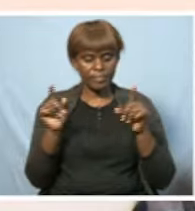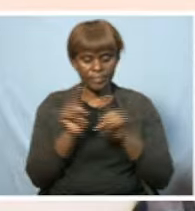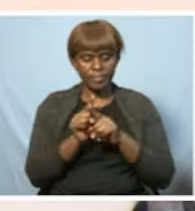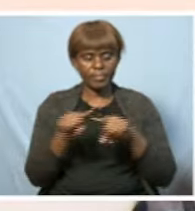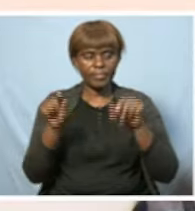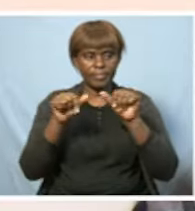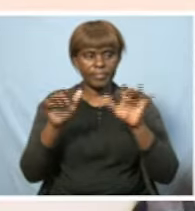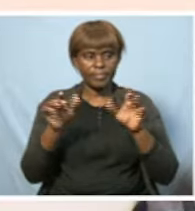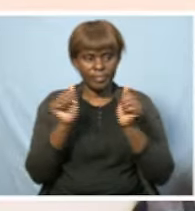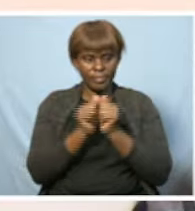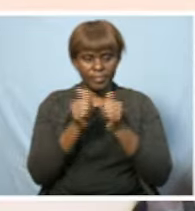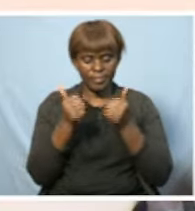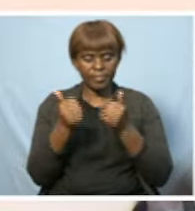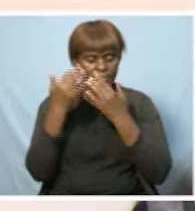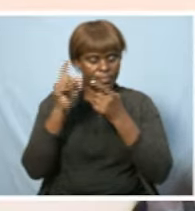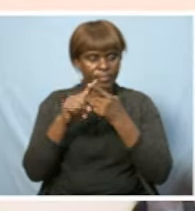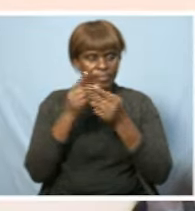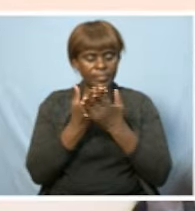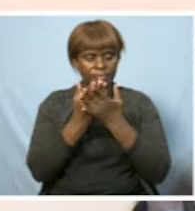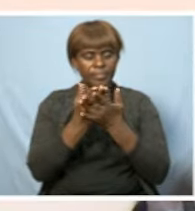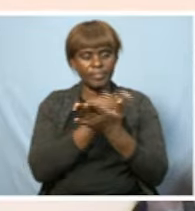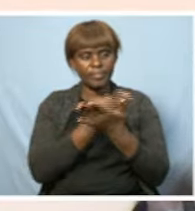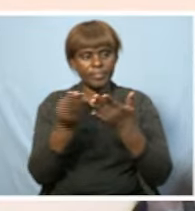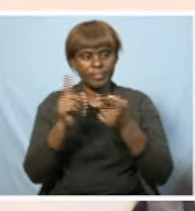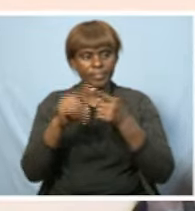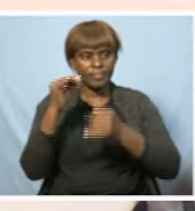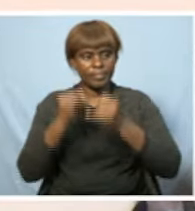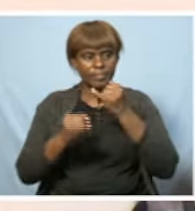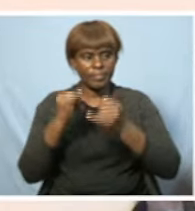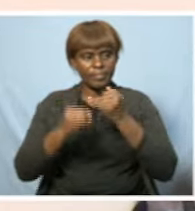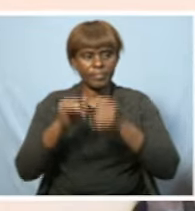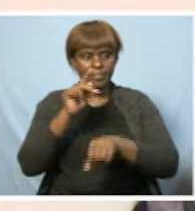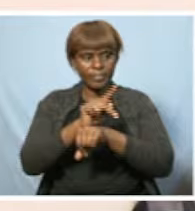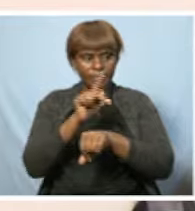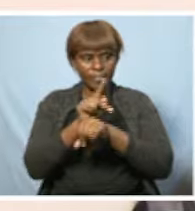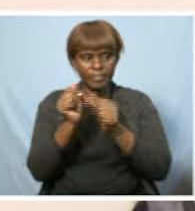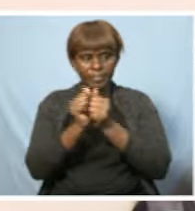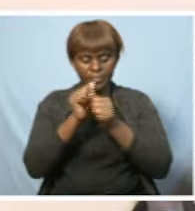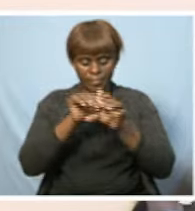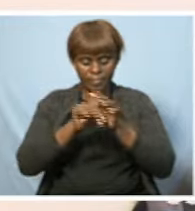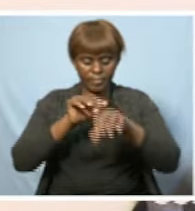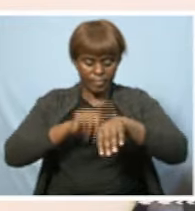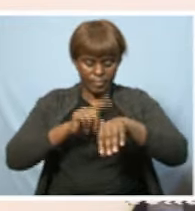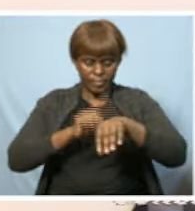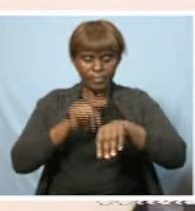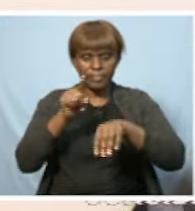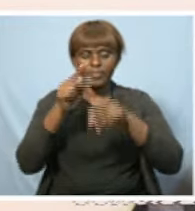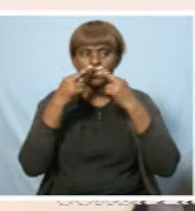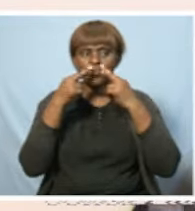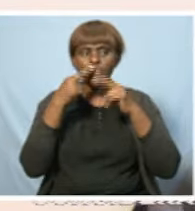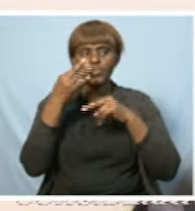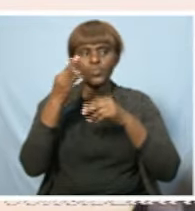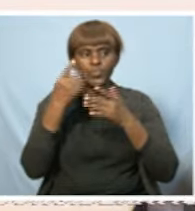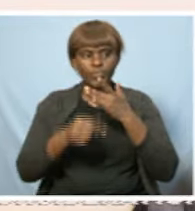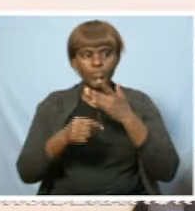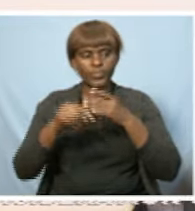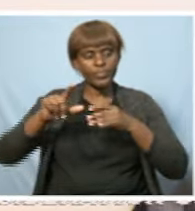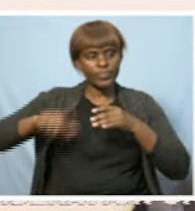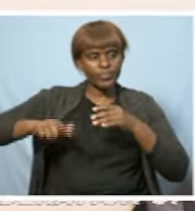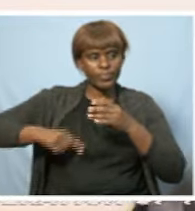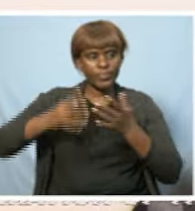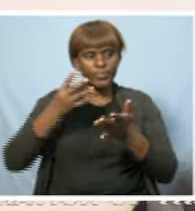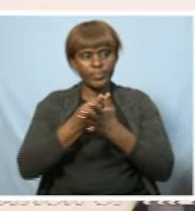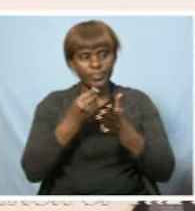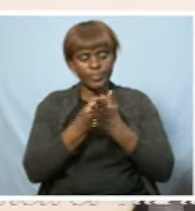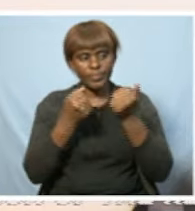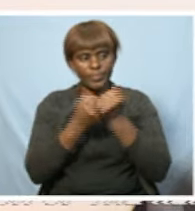auditor and wishes to submit that failure to complete the project within the stipulated time was as a result of delayed funding as well as